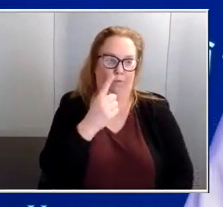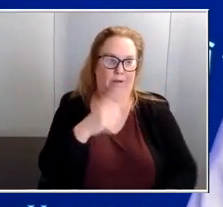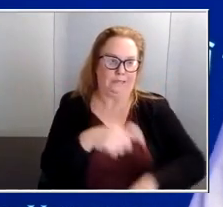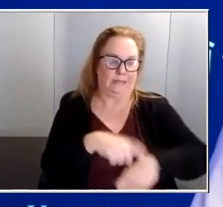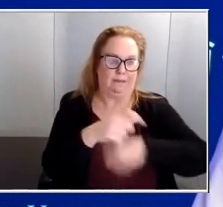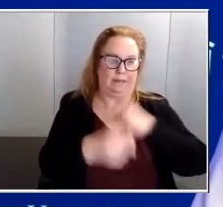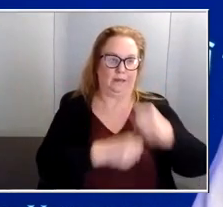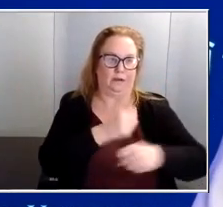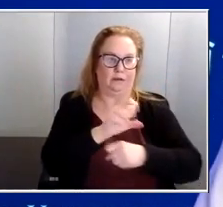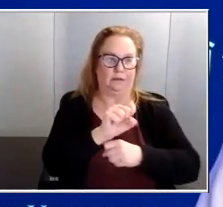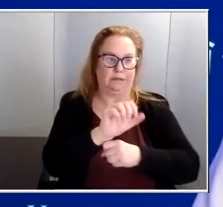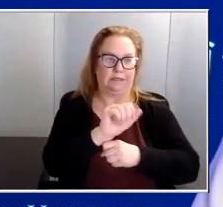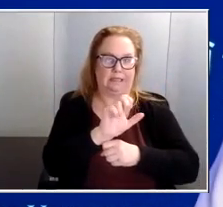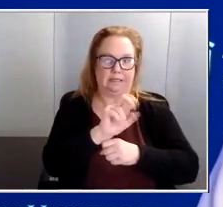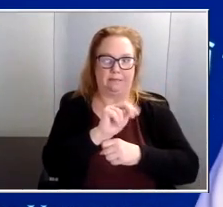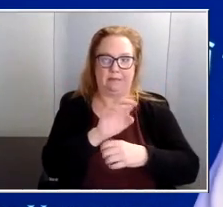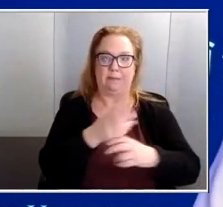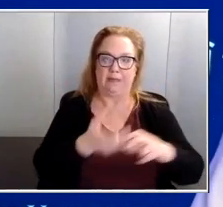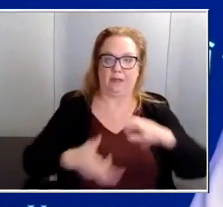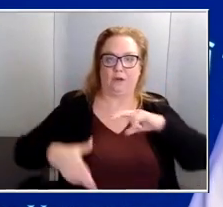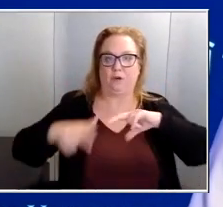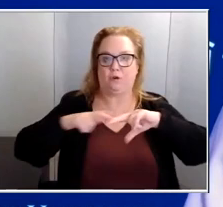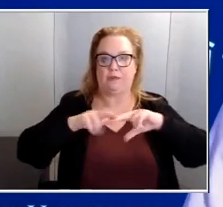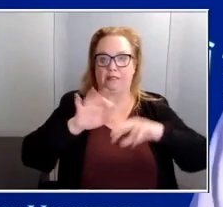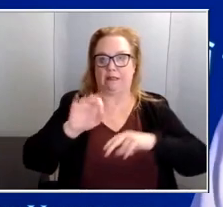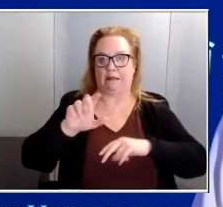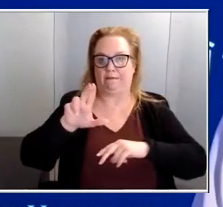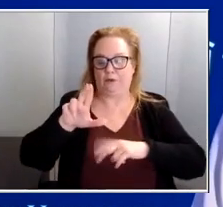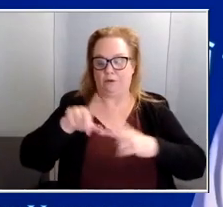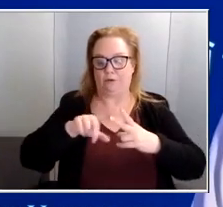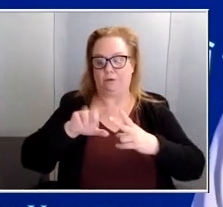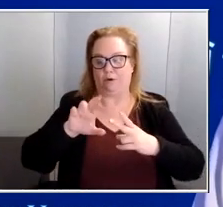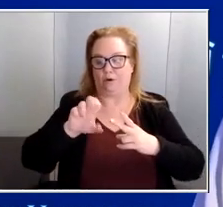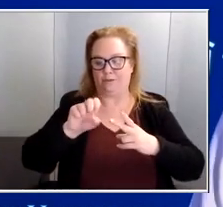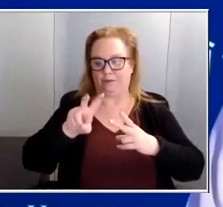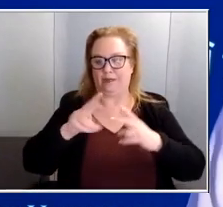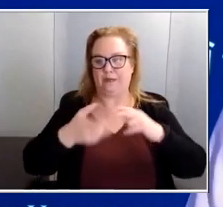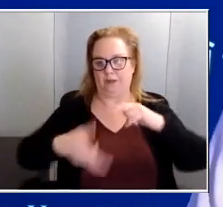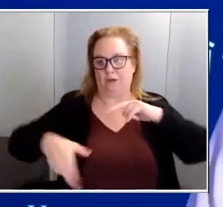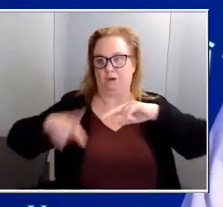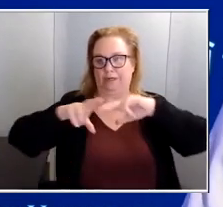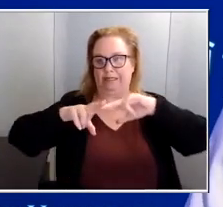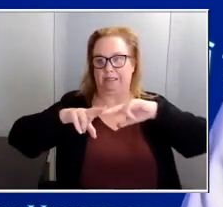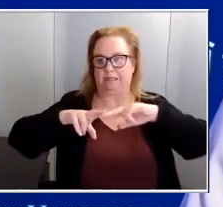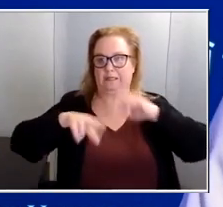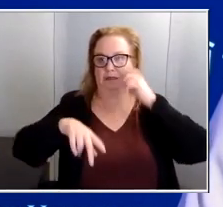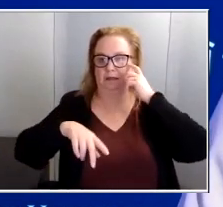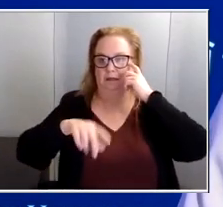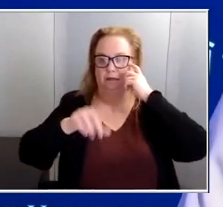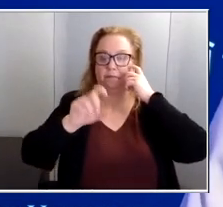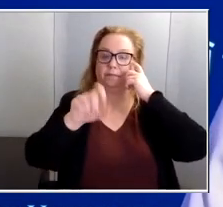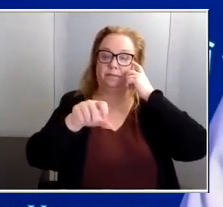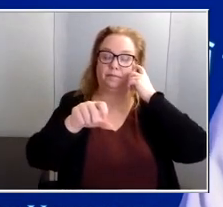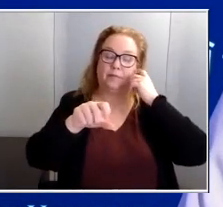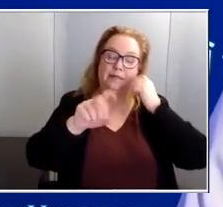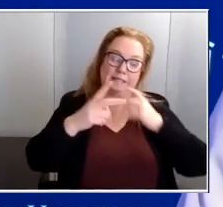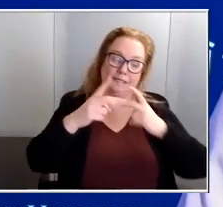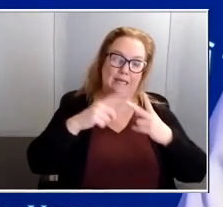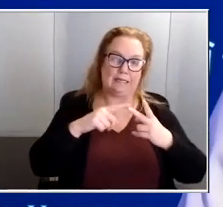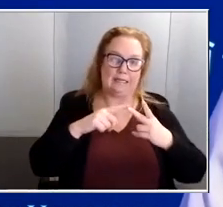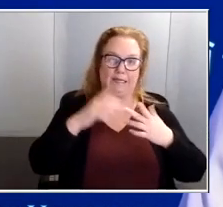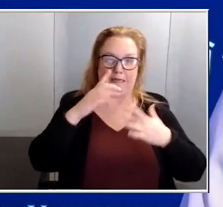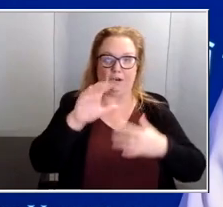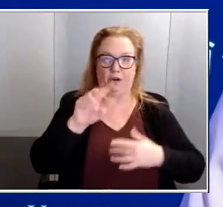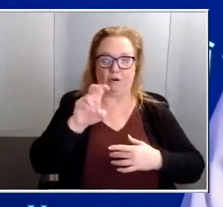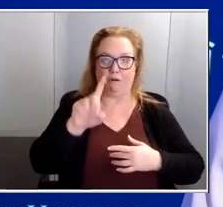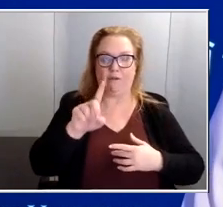increasing seasonality to it, like influenza, RSV, and those other respiratory illnesses. The second thing is this illness now,